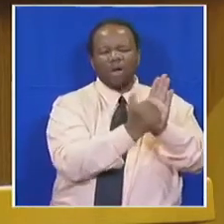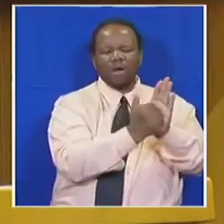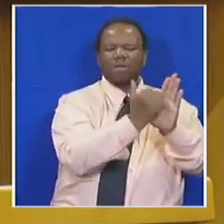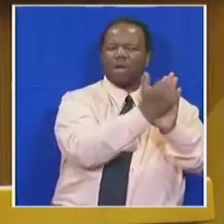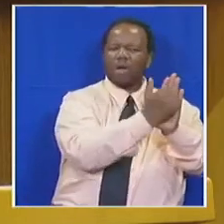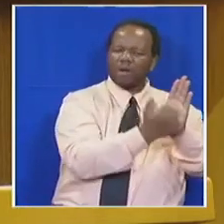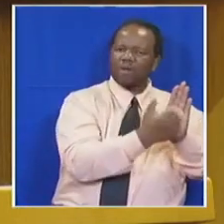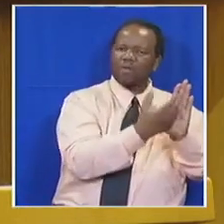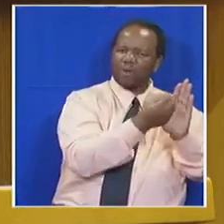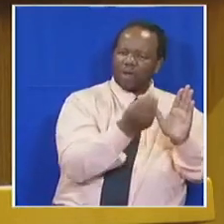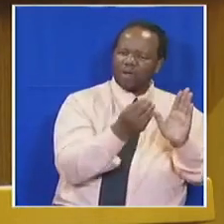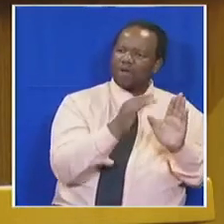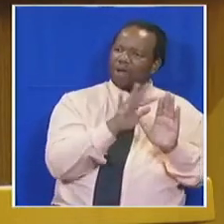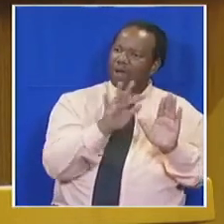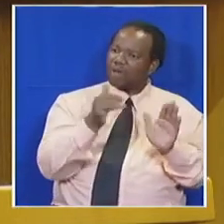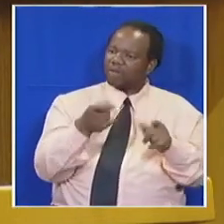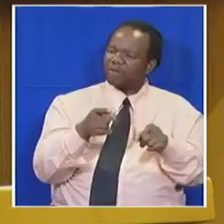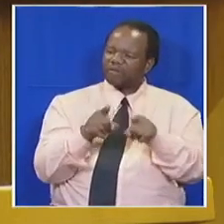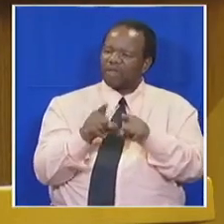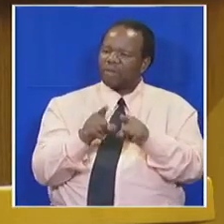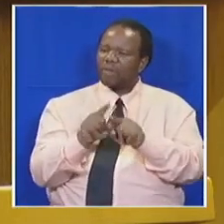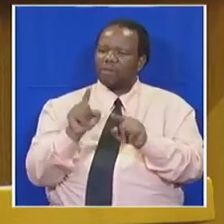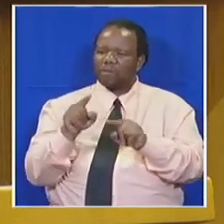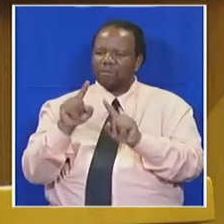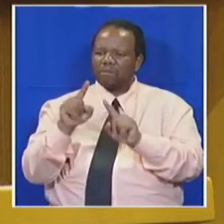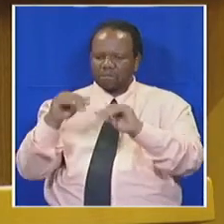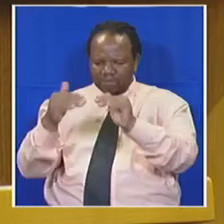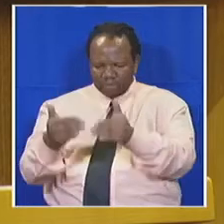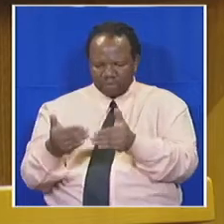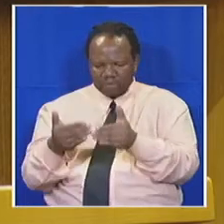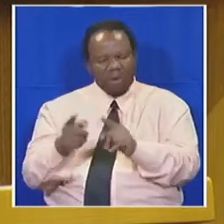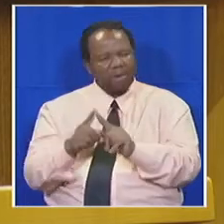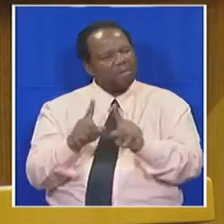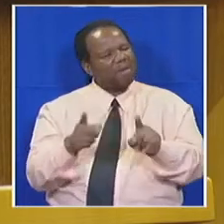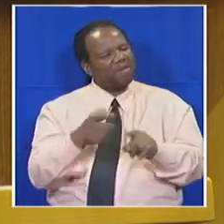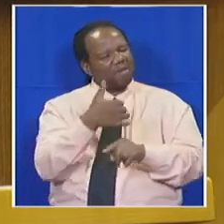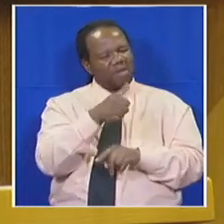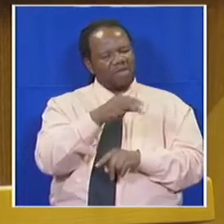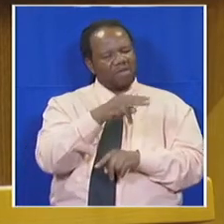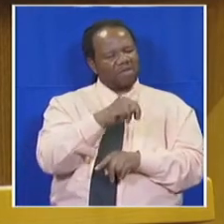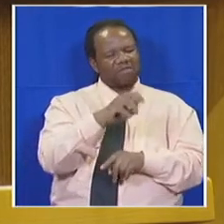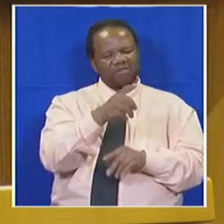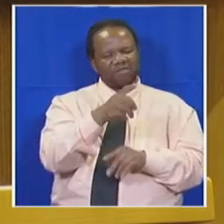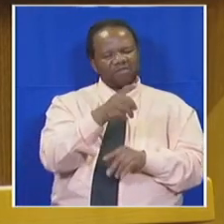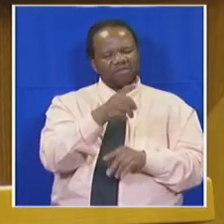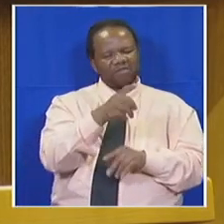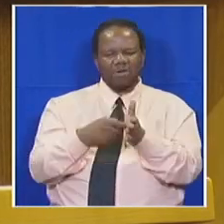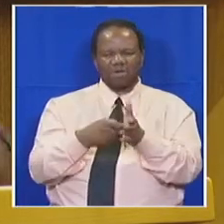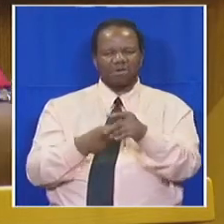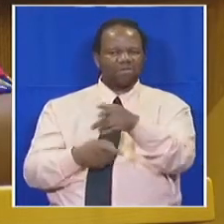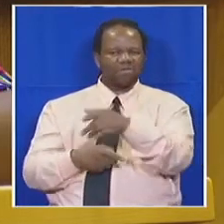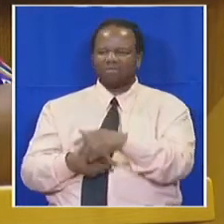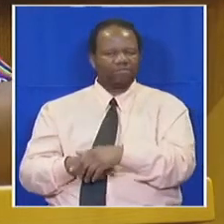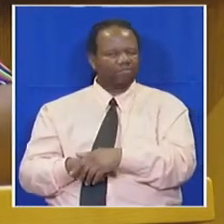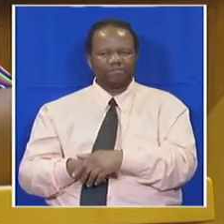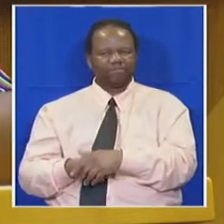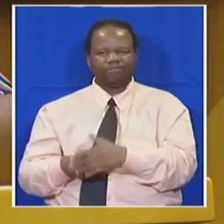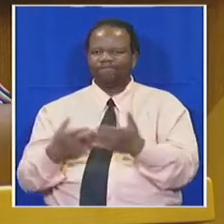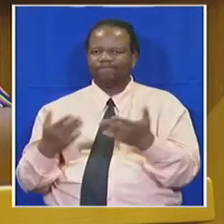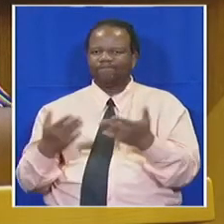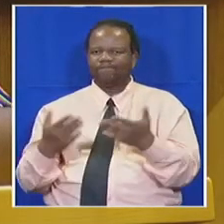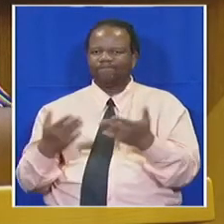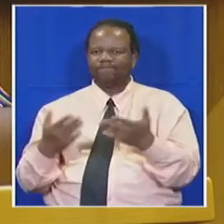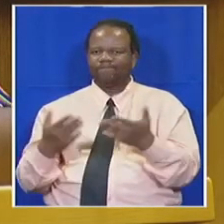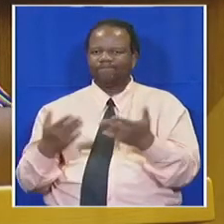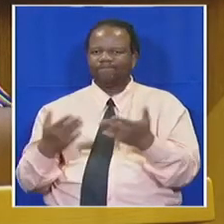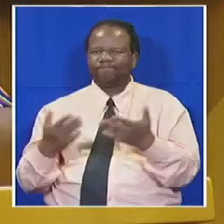health patients, the ANC has not prioritized their well-being in all respects. When the Mental Health